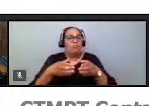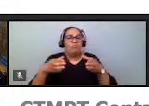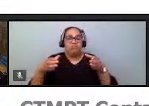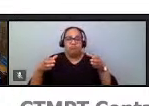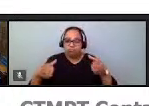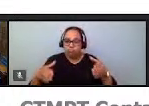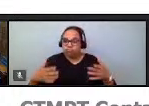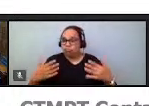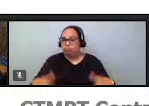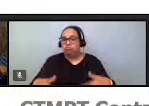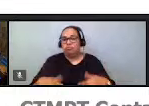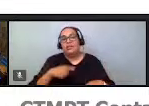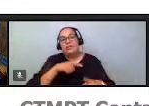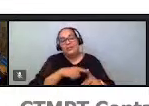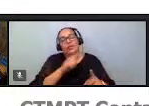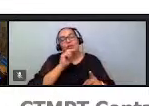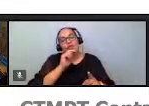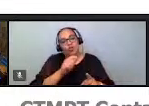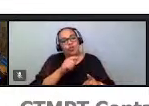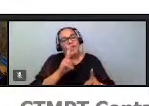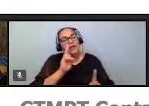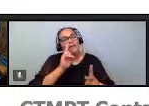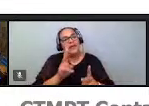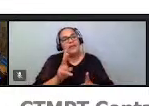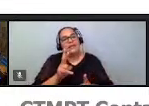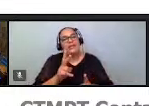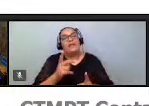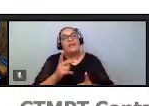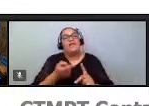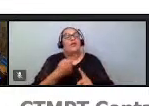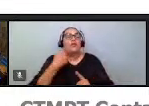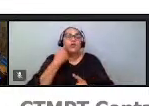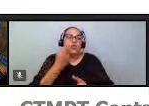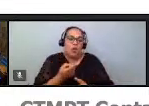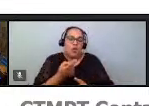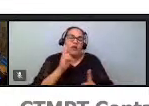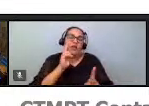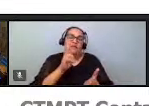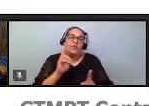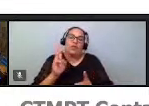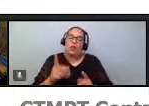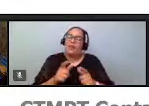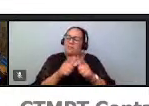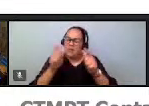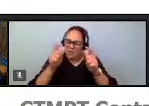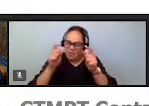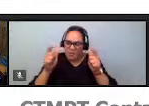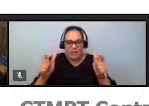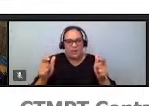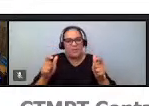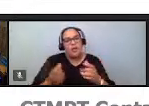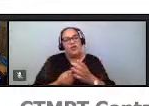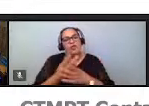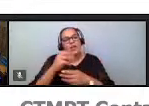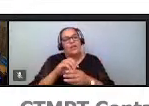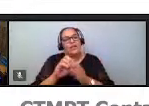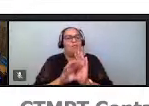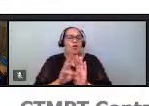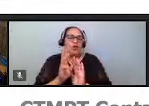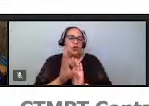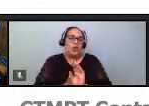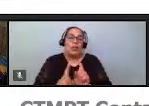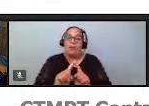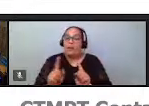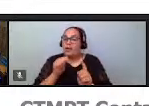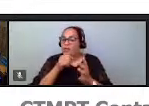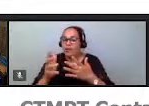exponentially and they actually in fact they're visiting the States from Tomorrow there's going to be major major growth in that market